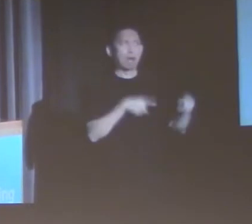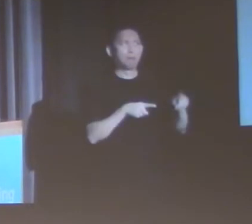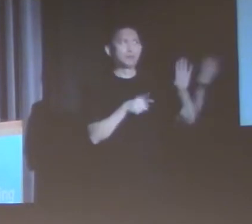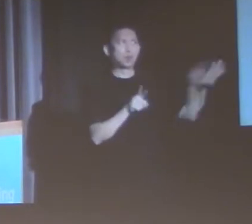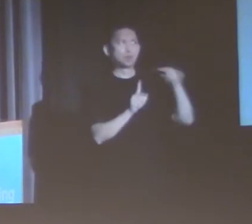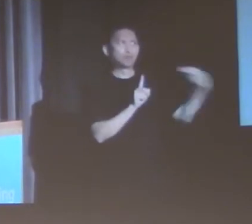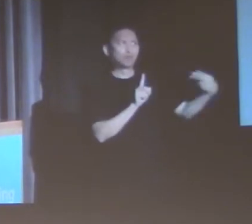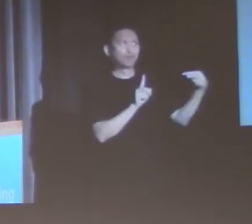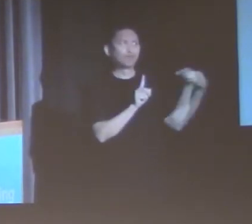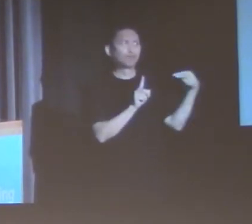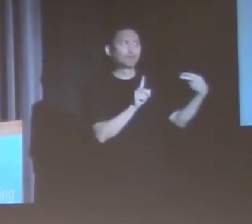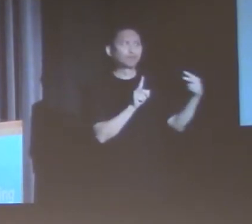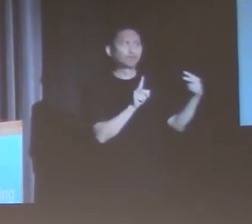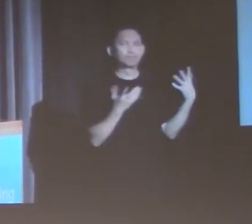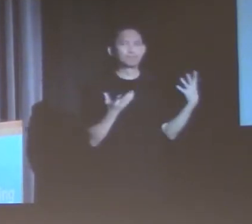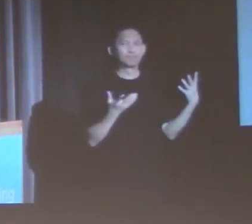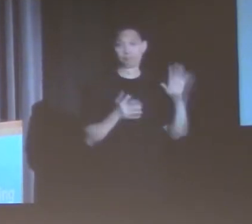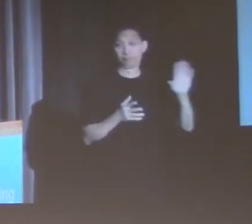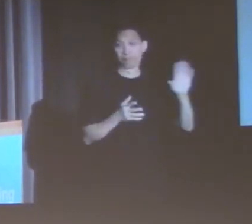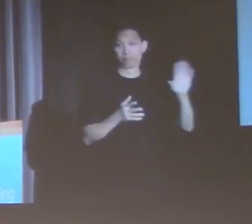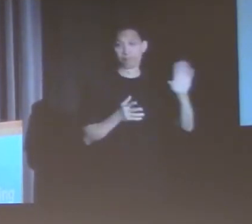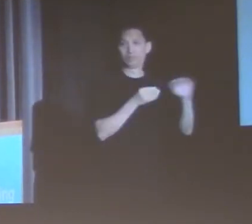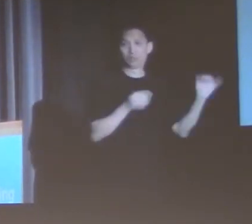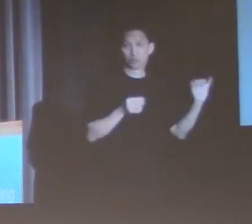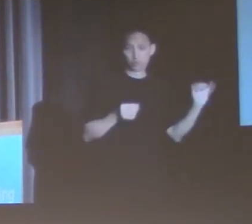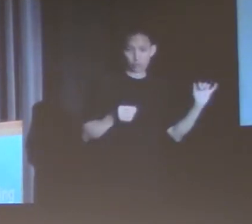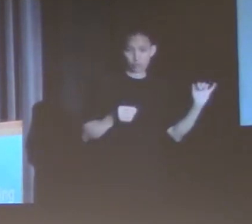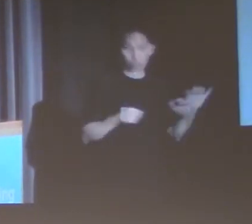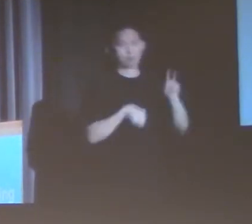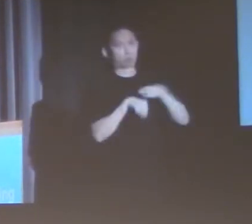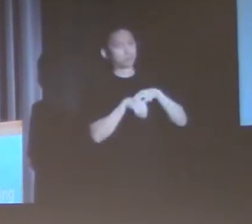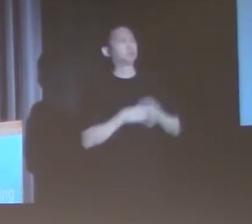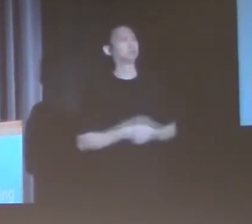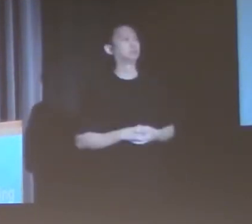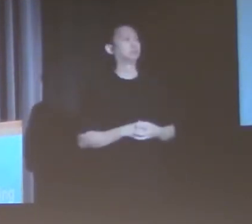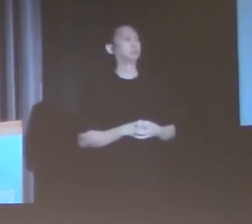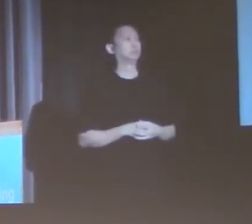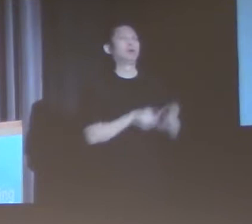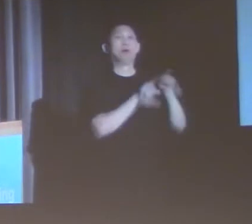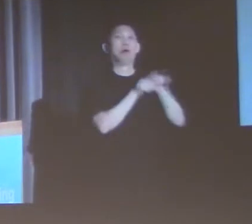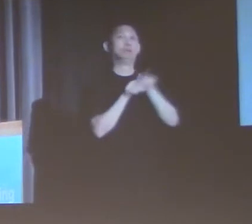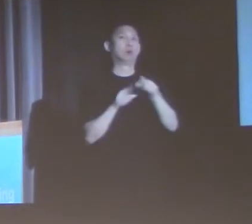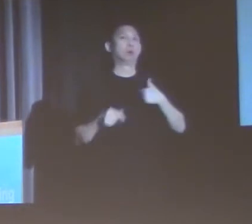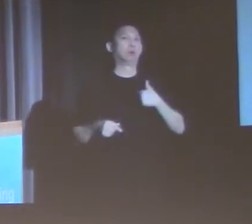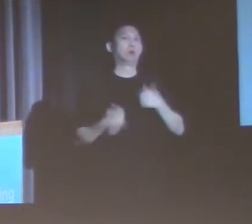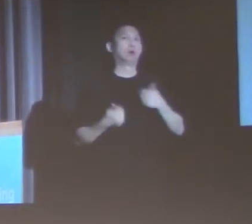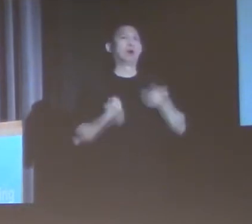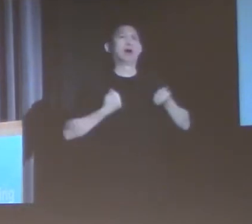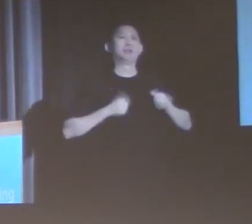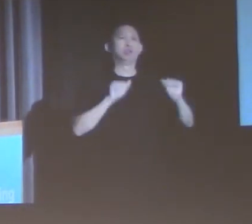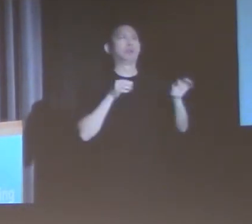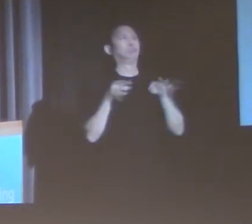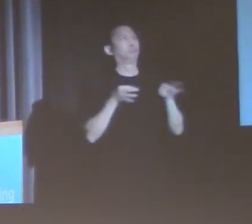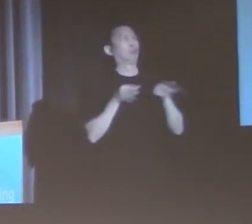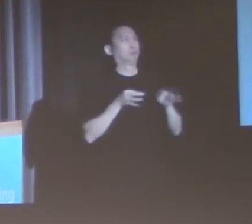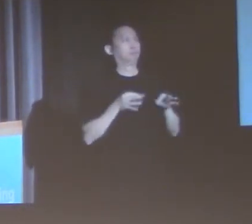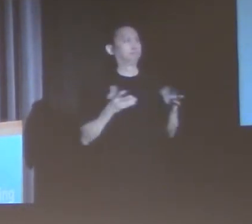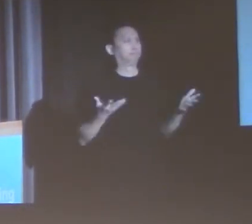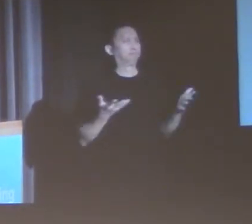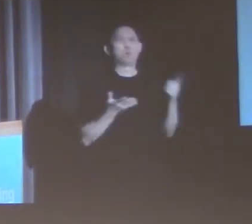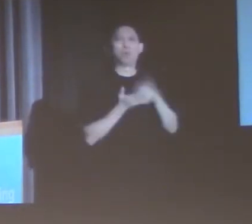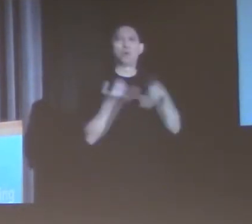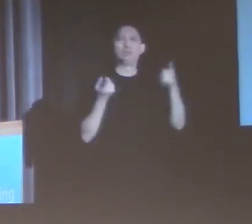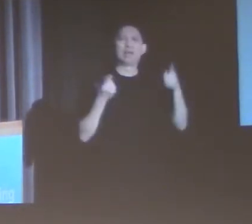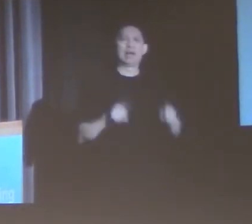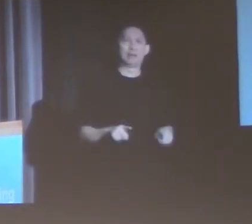personal story, of course, and I also try to describe what is happening outside of the